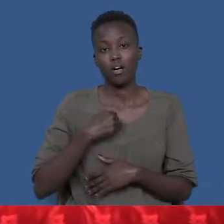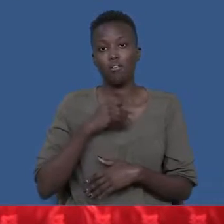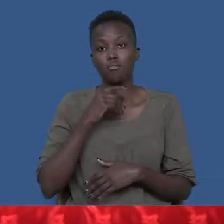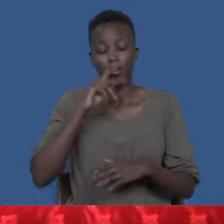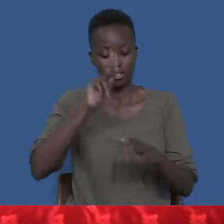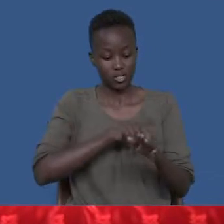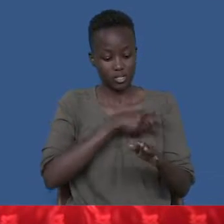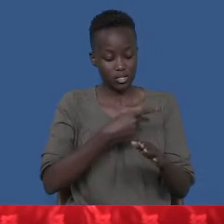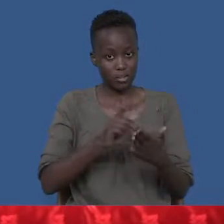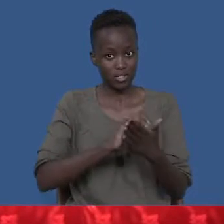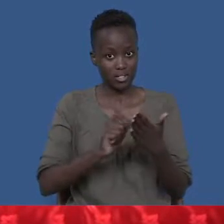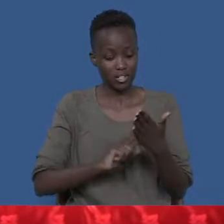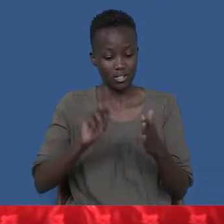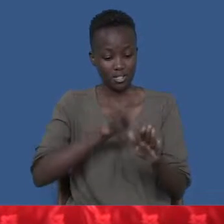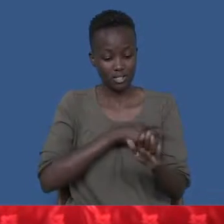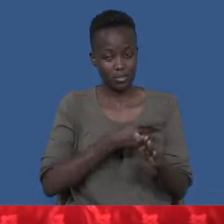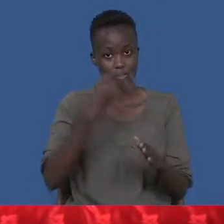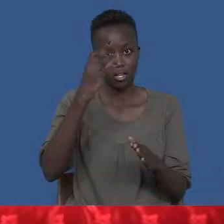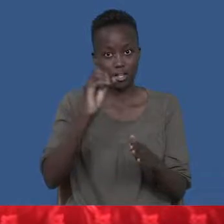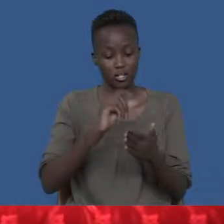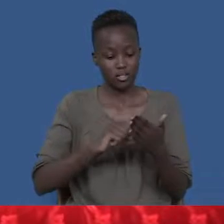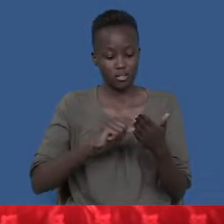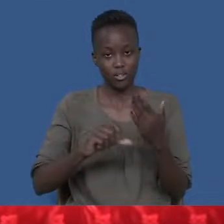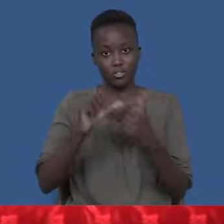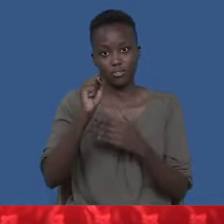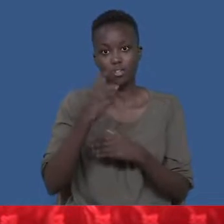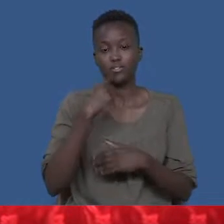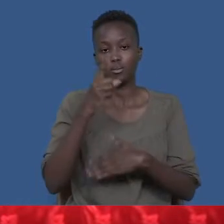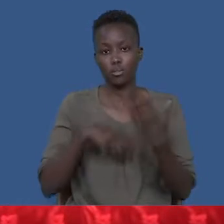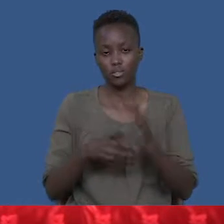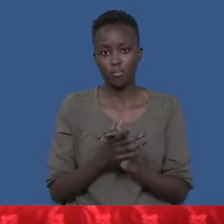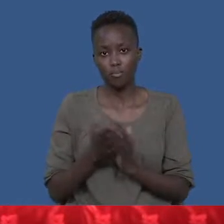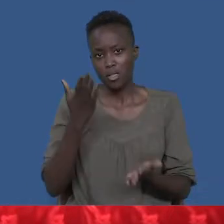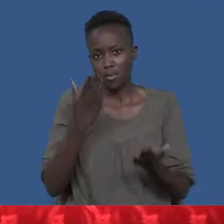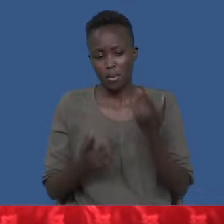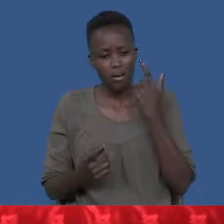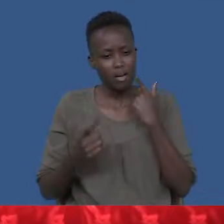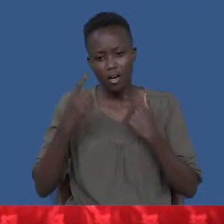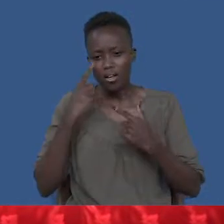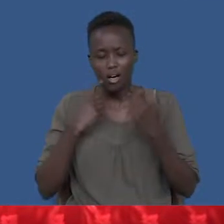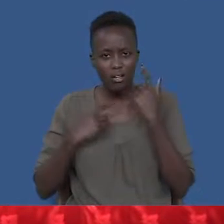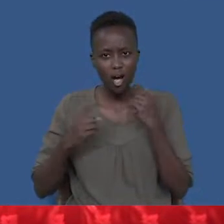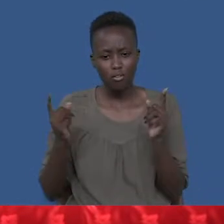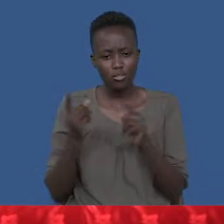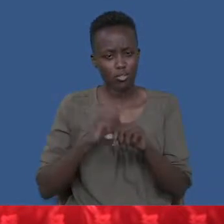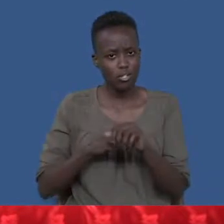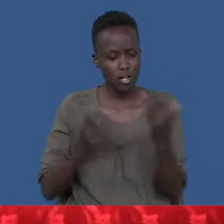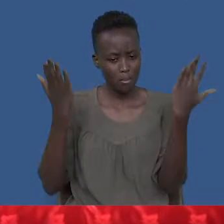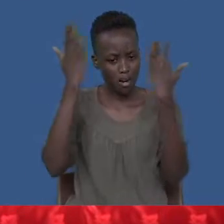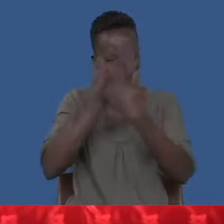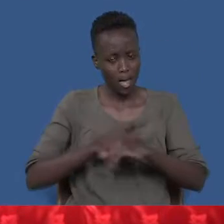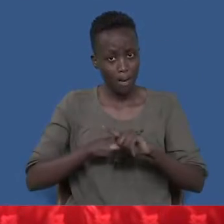Psalm 30 verse 5 says, "Weeping may last for a night, but